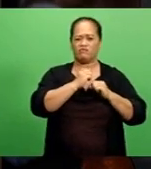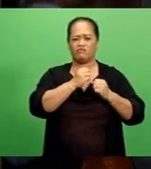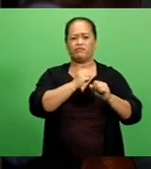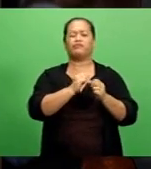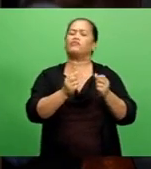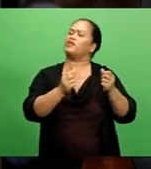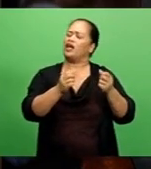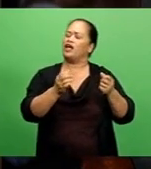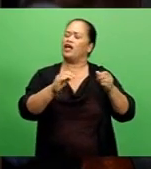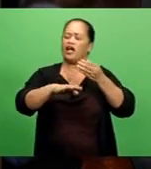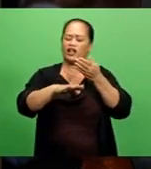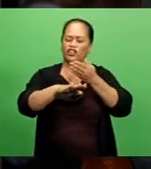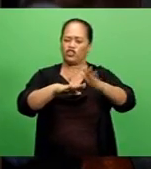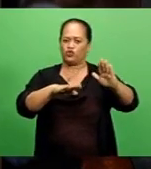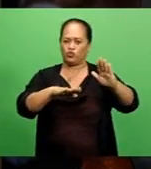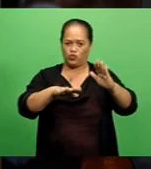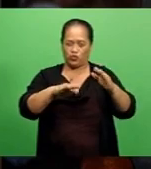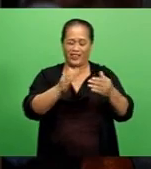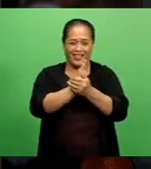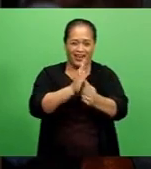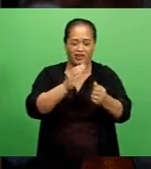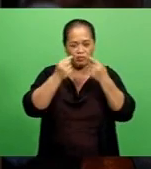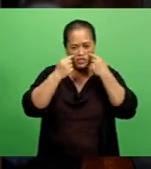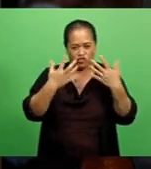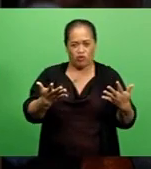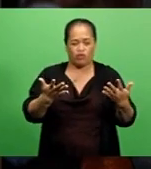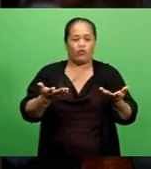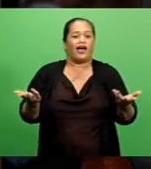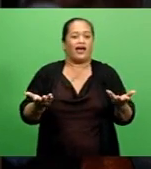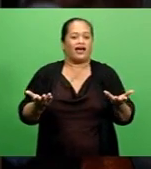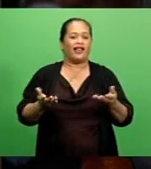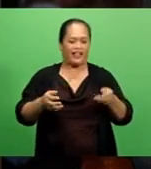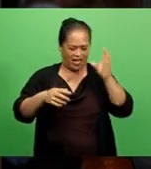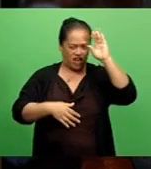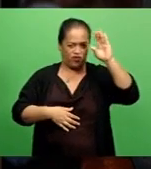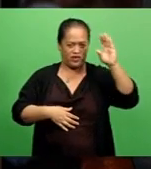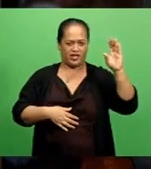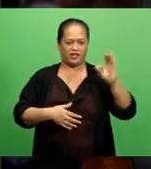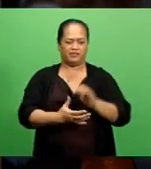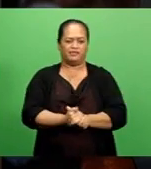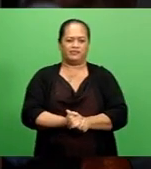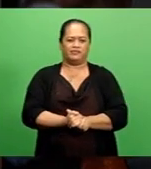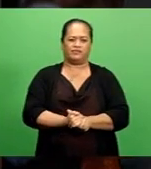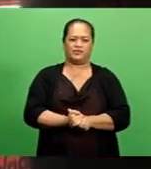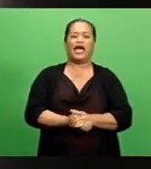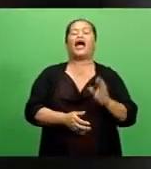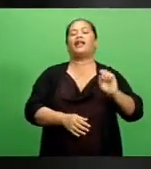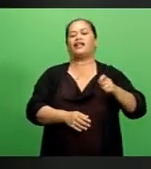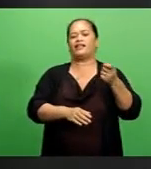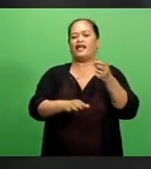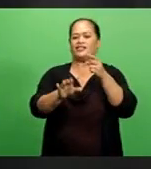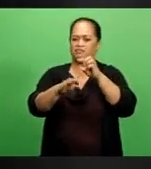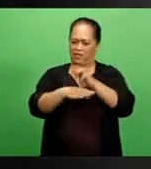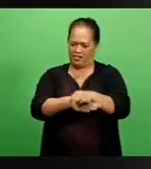new talent, which will be showcased at next month's big event. Venina Rakautonga reports.